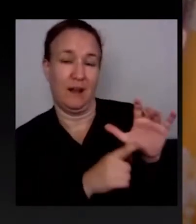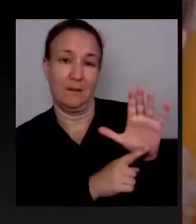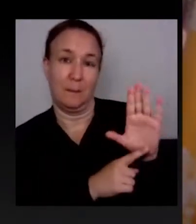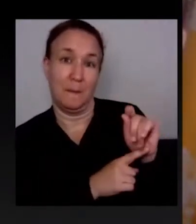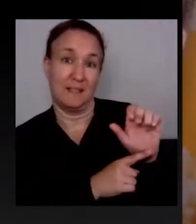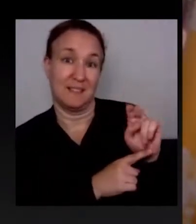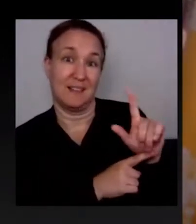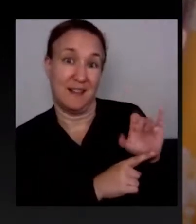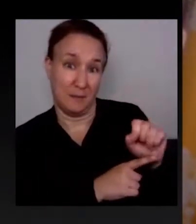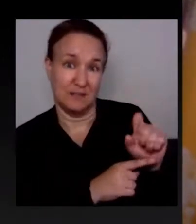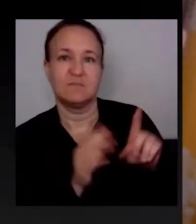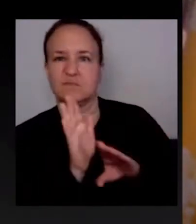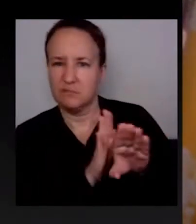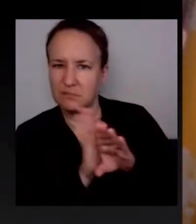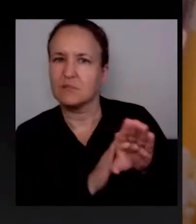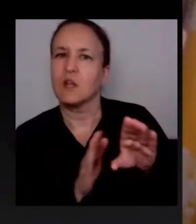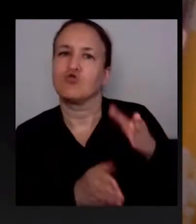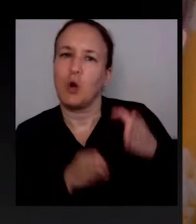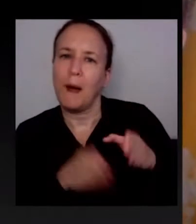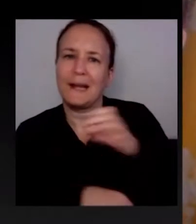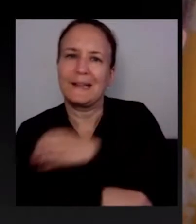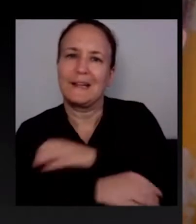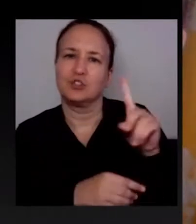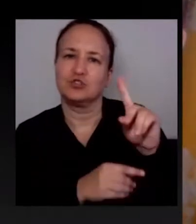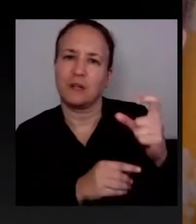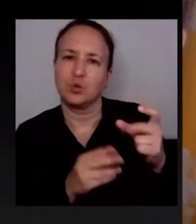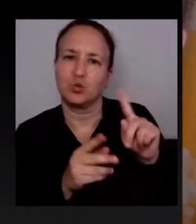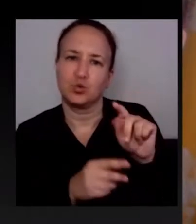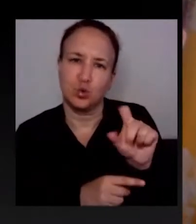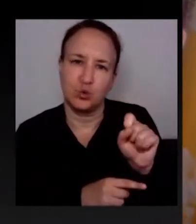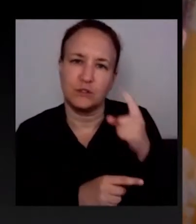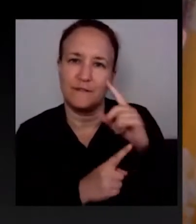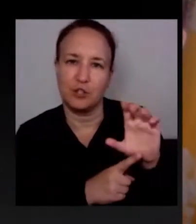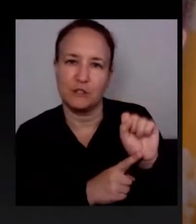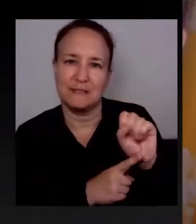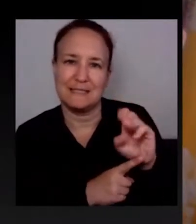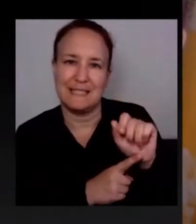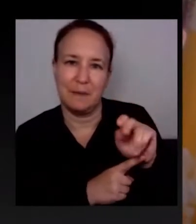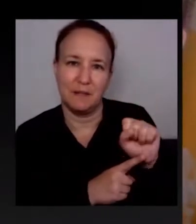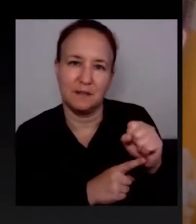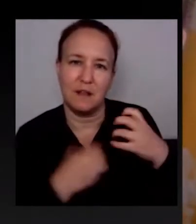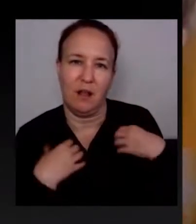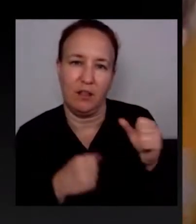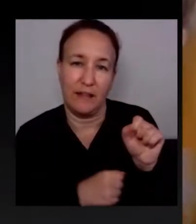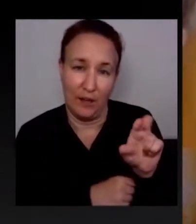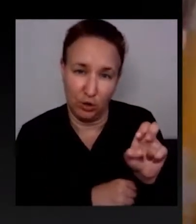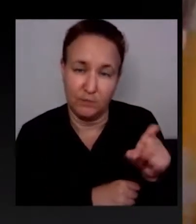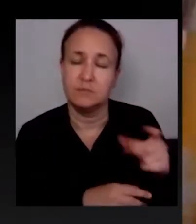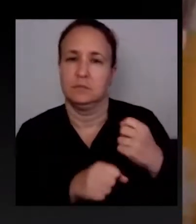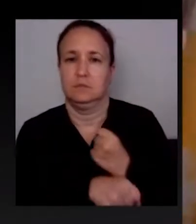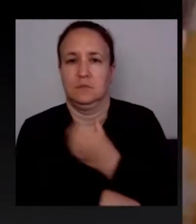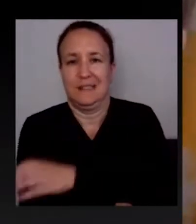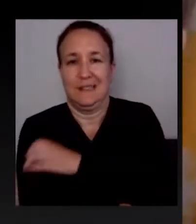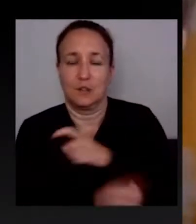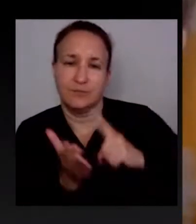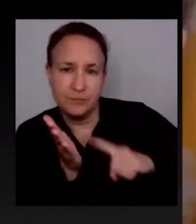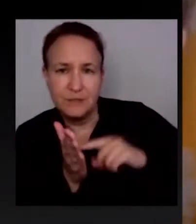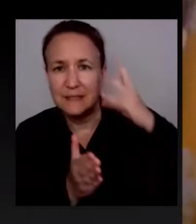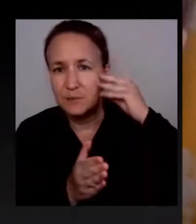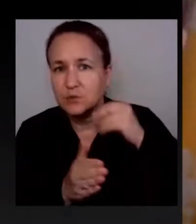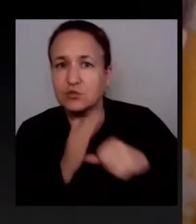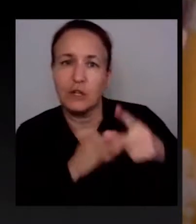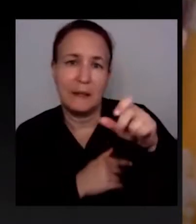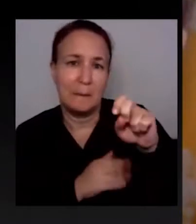testing tools for robotic clinical diagnostics at Siemens Healthcare. He gained clinical research experience at Penn